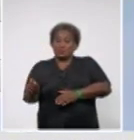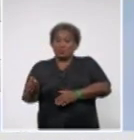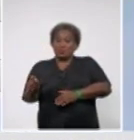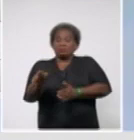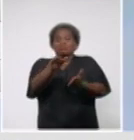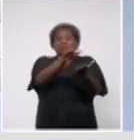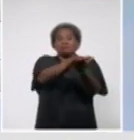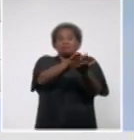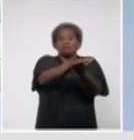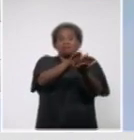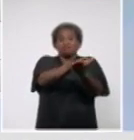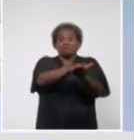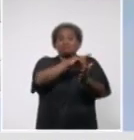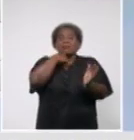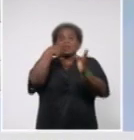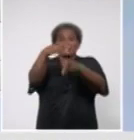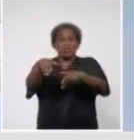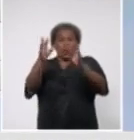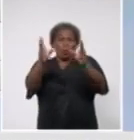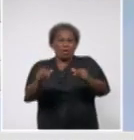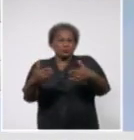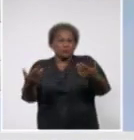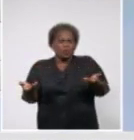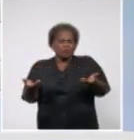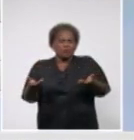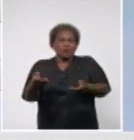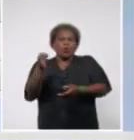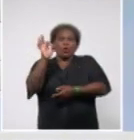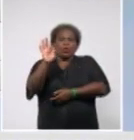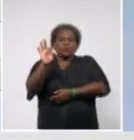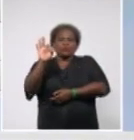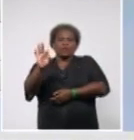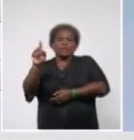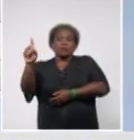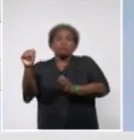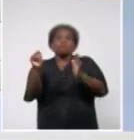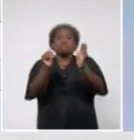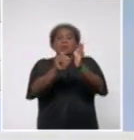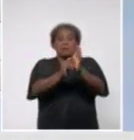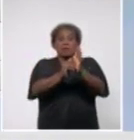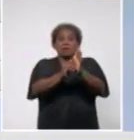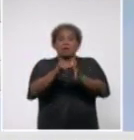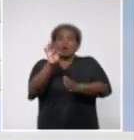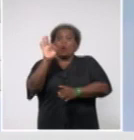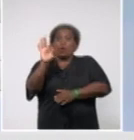881,831 COVID-19 fatalities and a mortality rate of